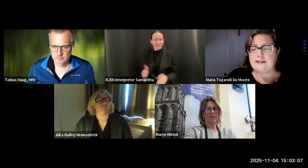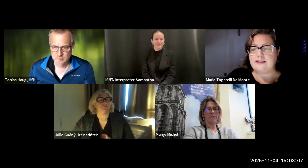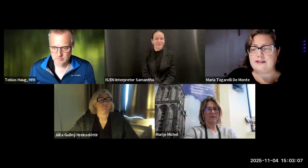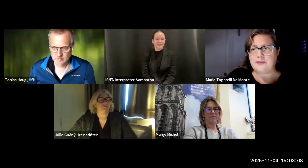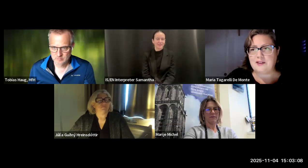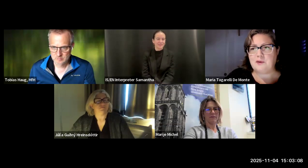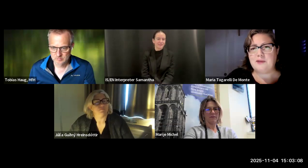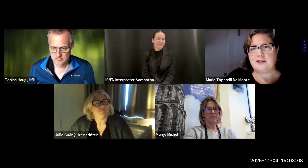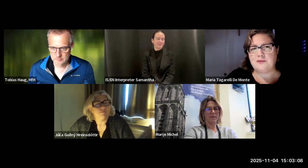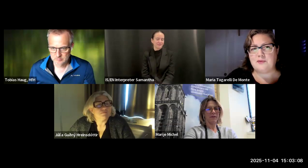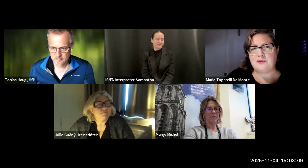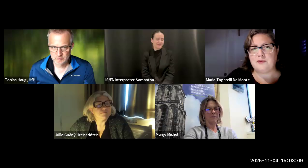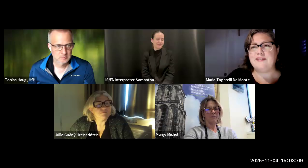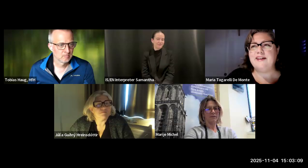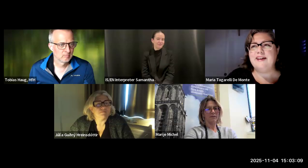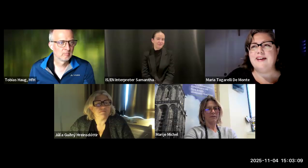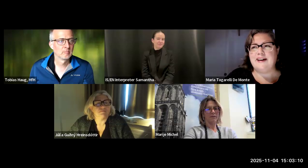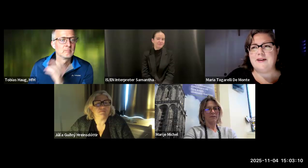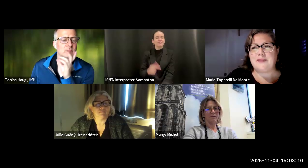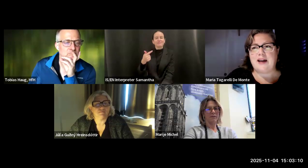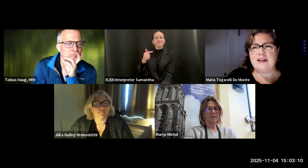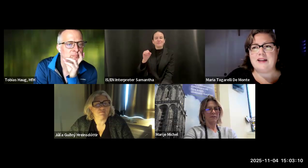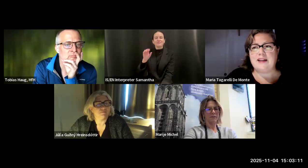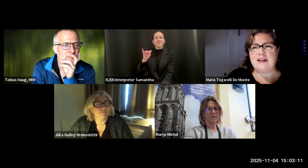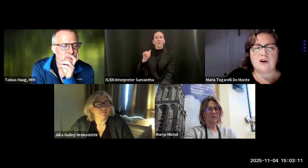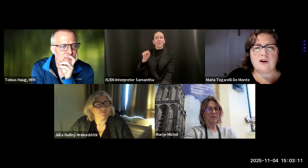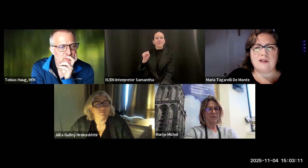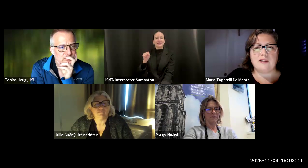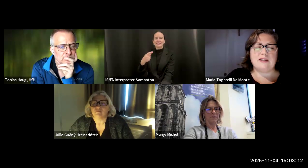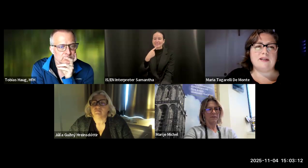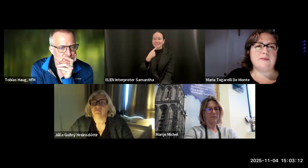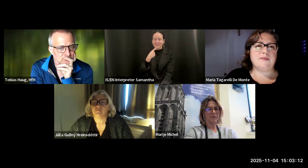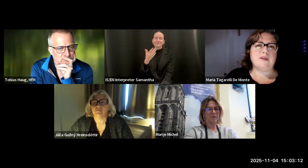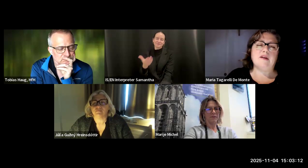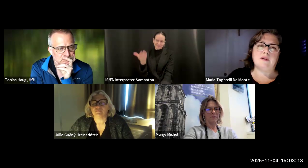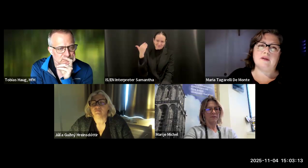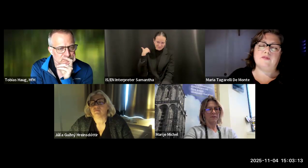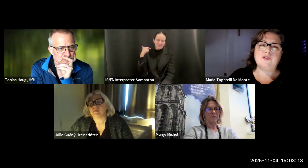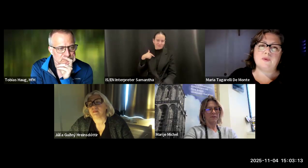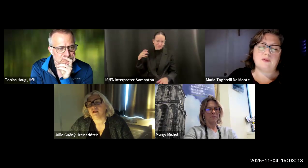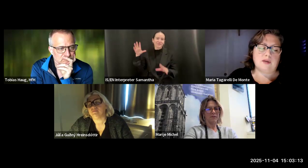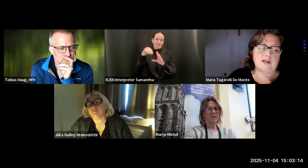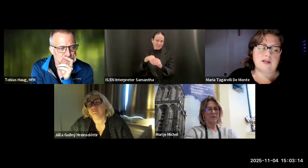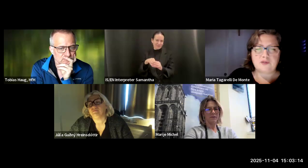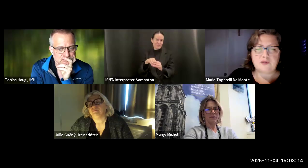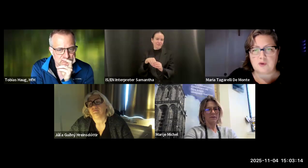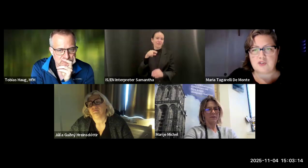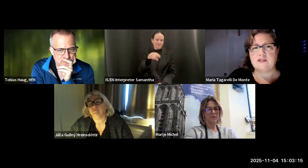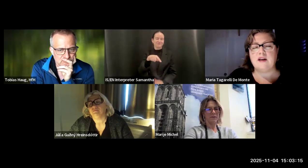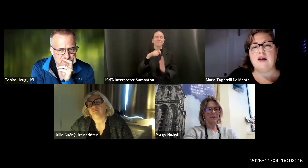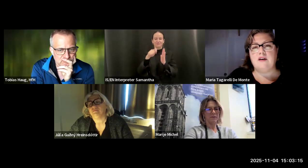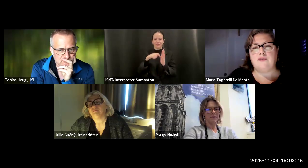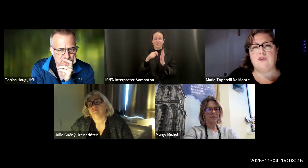Now, as Tobias reminded, I did work on the one of the